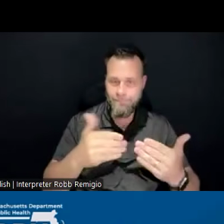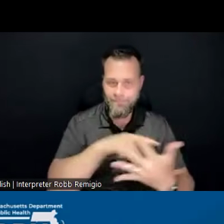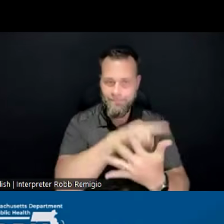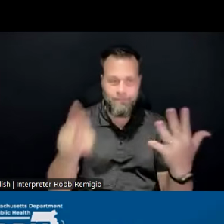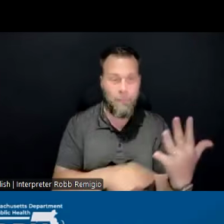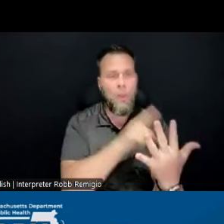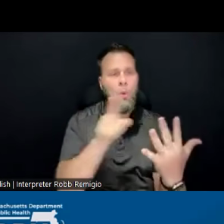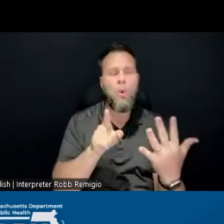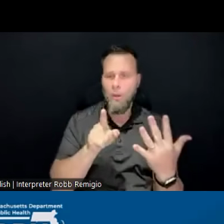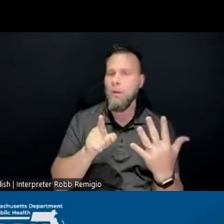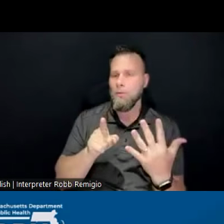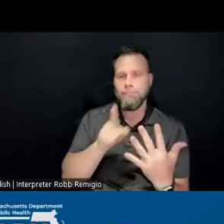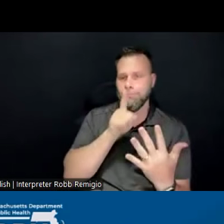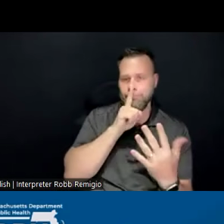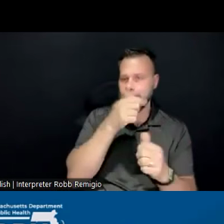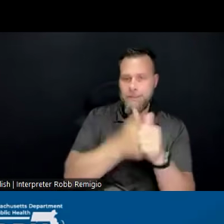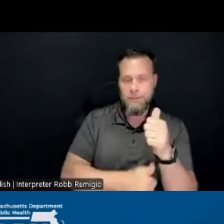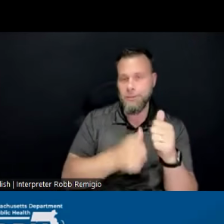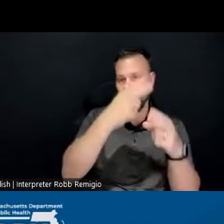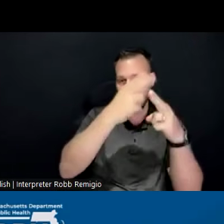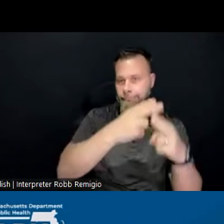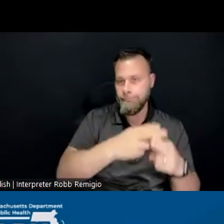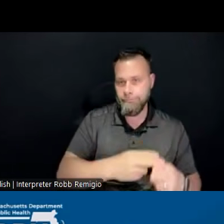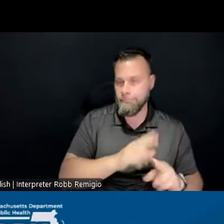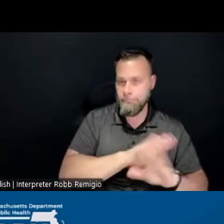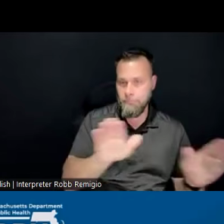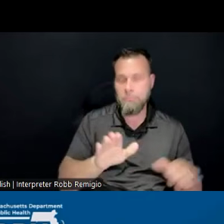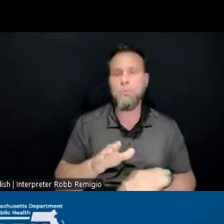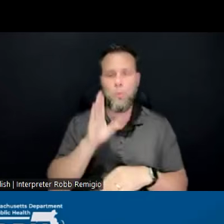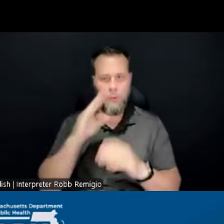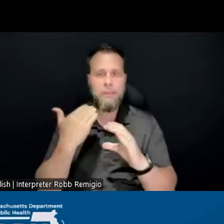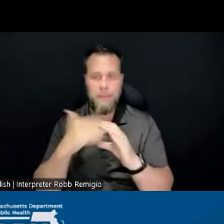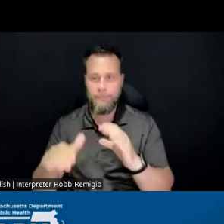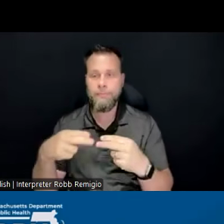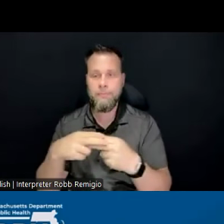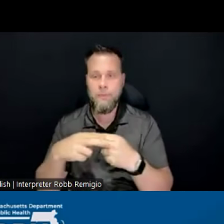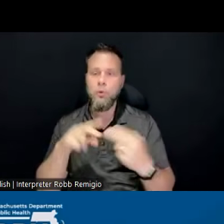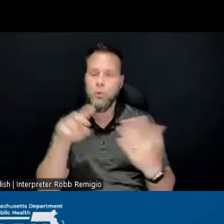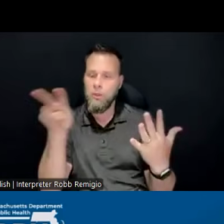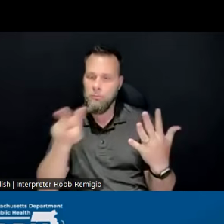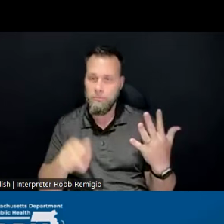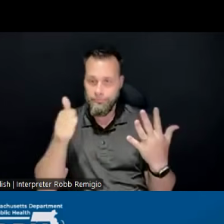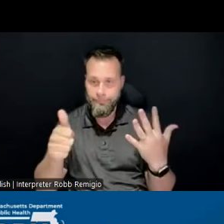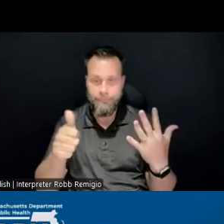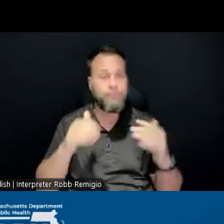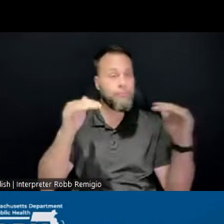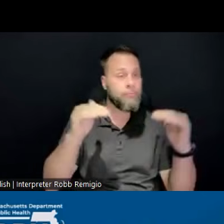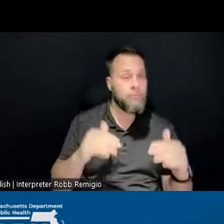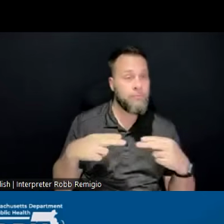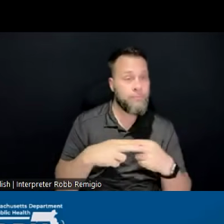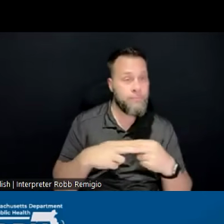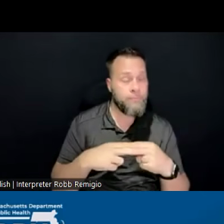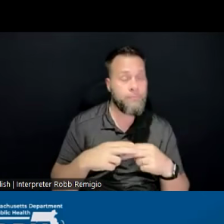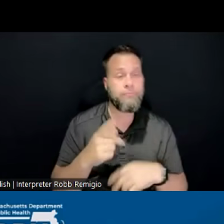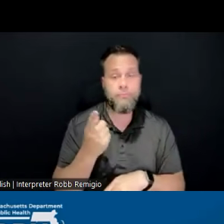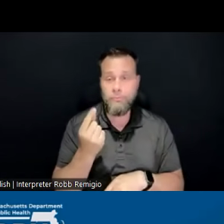slides if you want to go through it in more detail. The next slide talks a little bit about